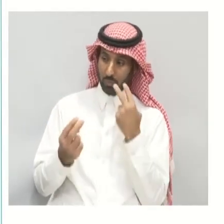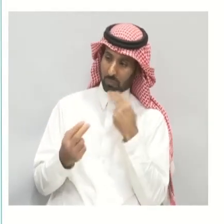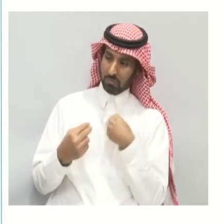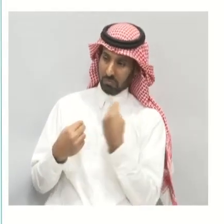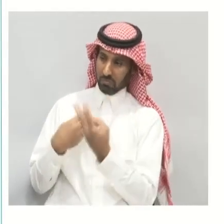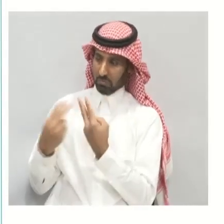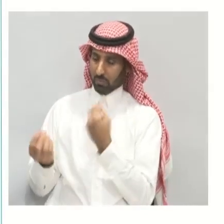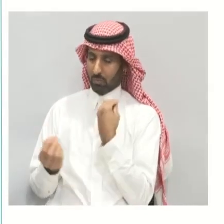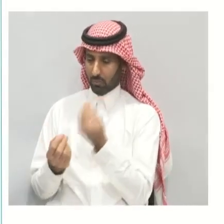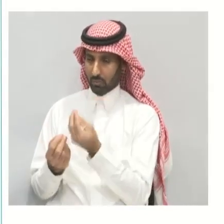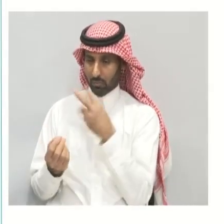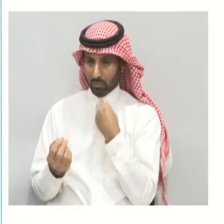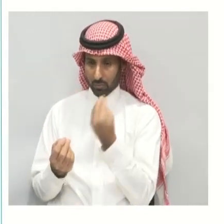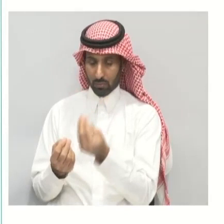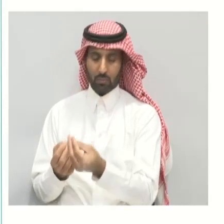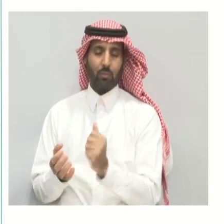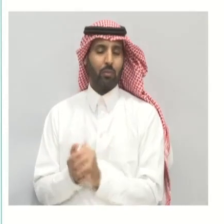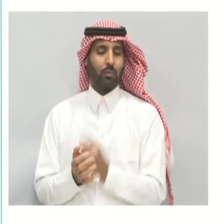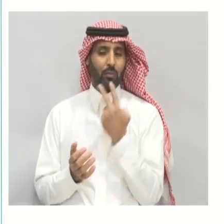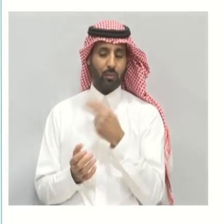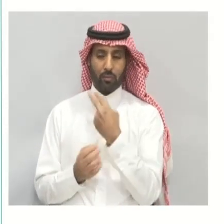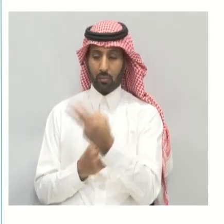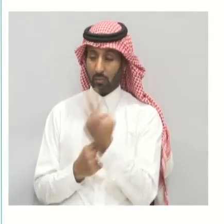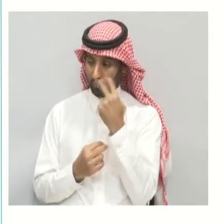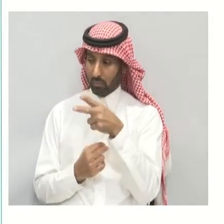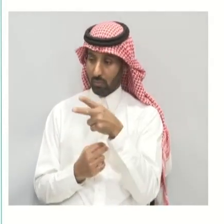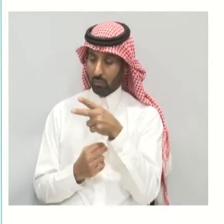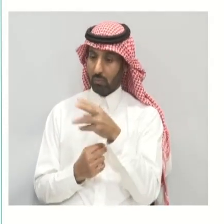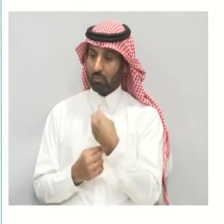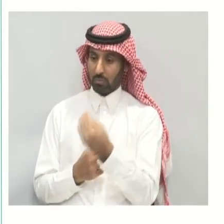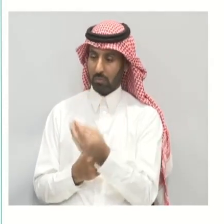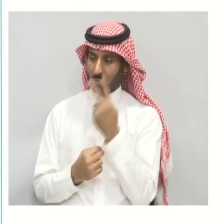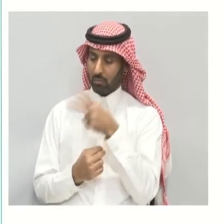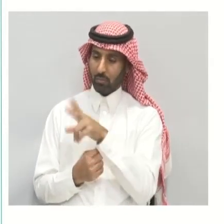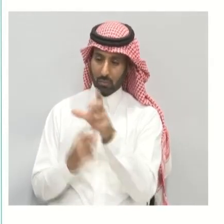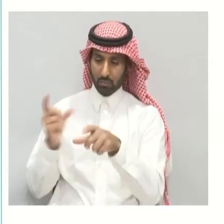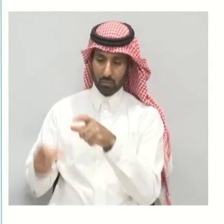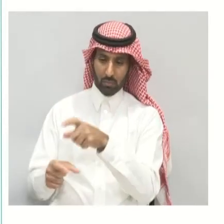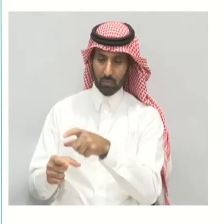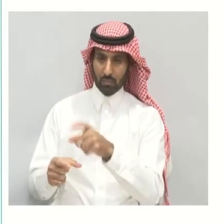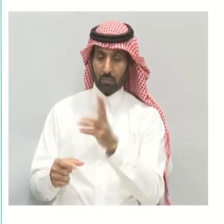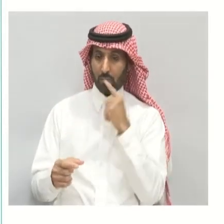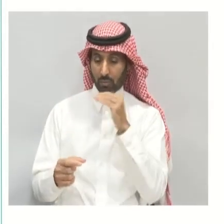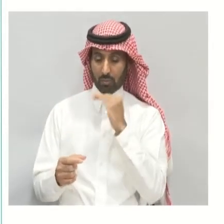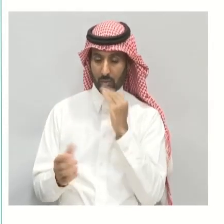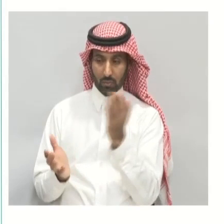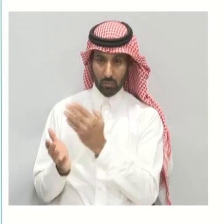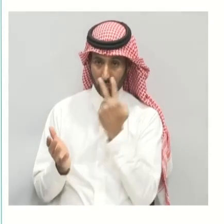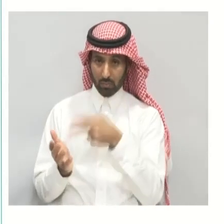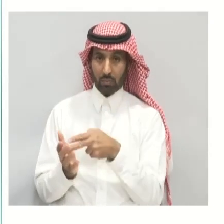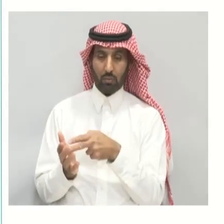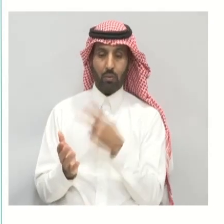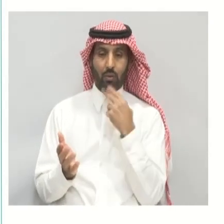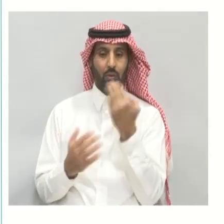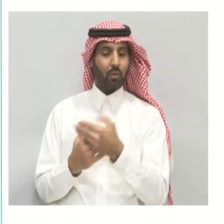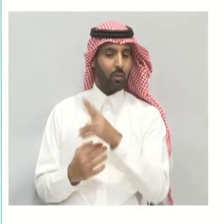and here we have the word attractions. Then we can know that here are, or here is the answer that we're looking for.